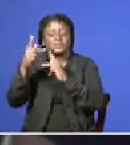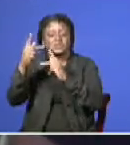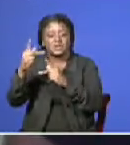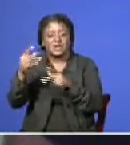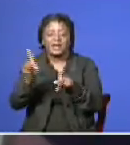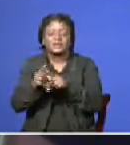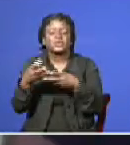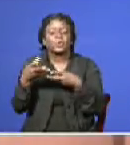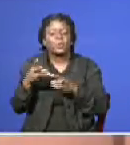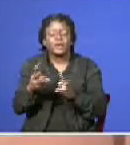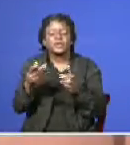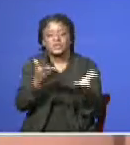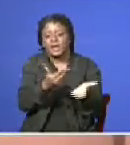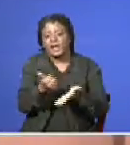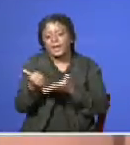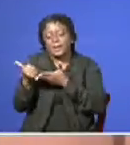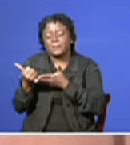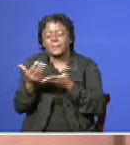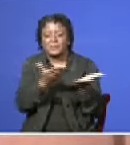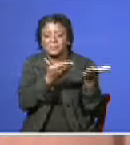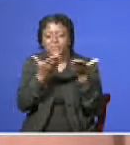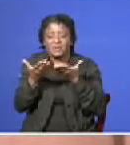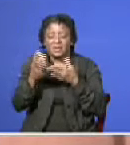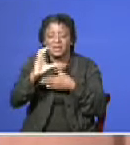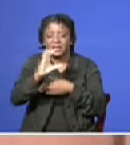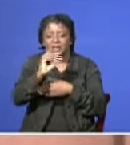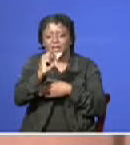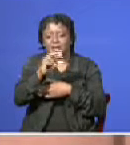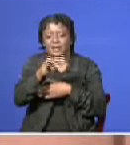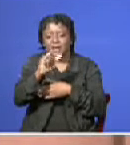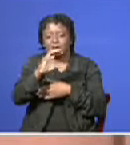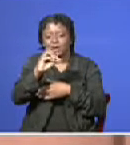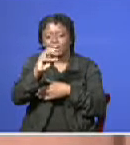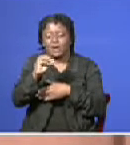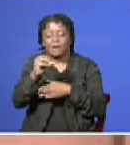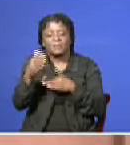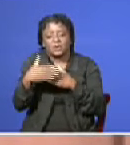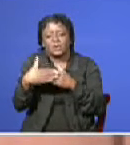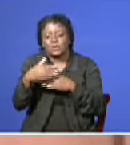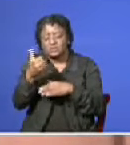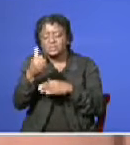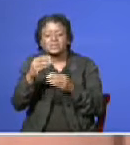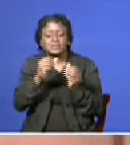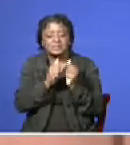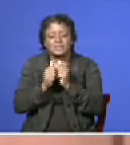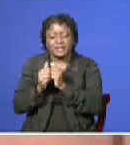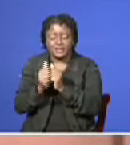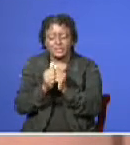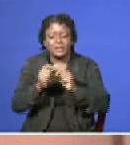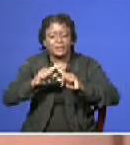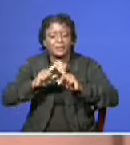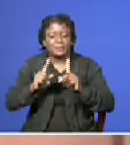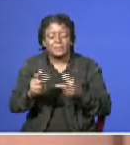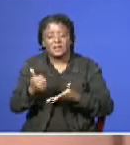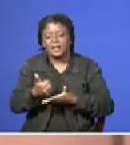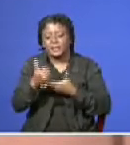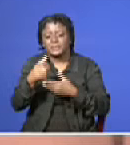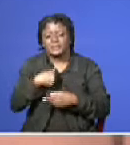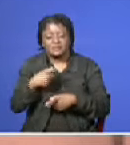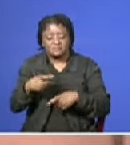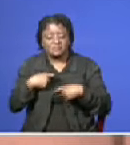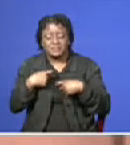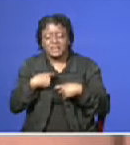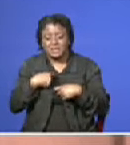the and bring CARICOM even closer together, but help to give me